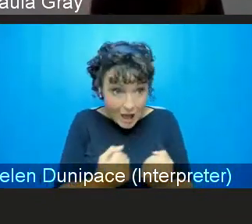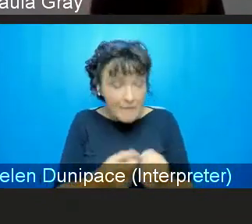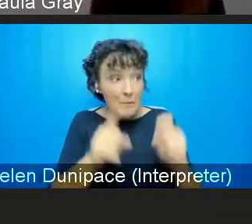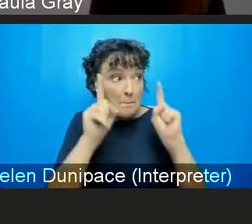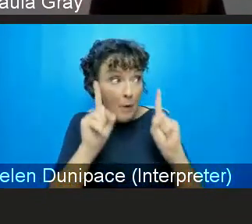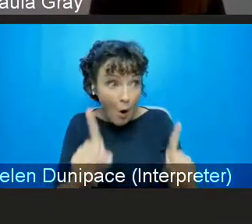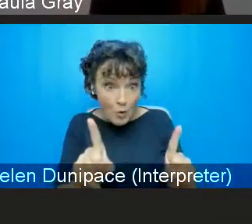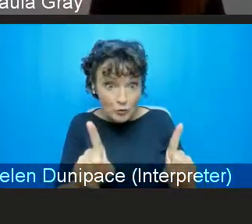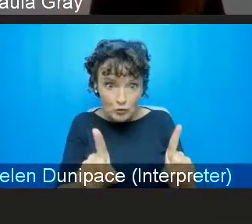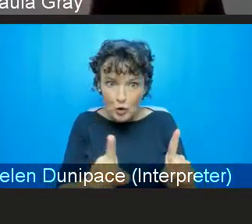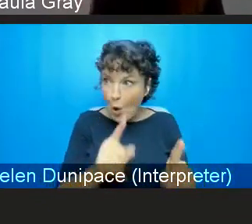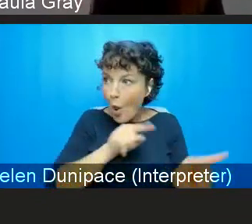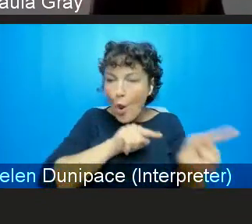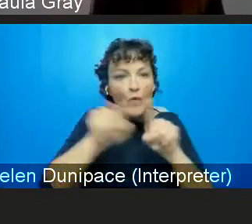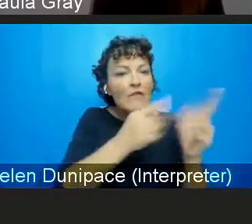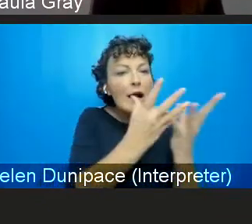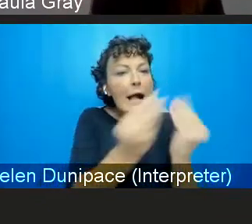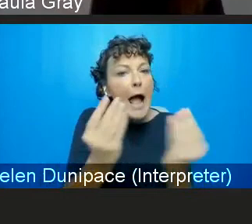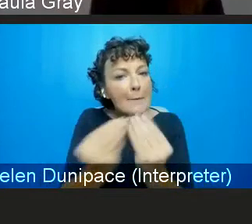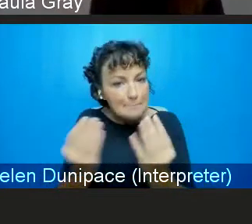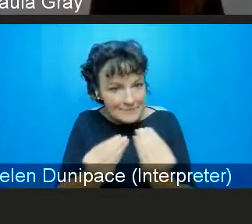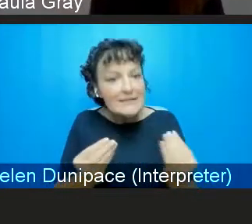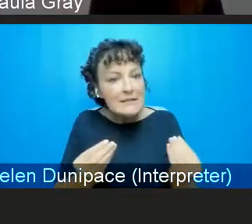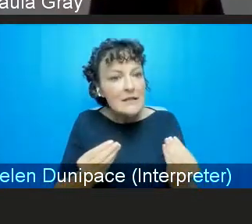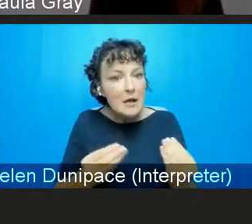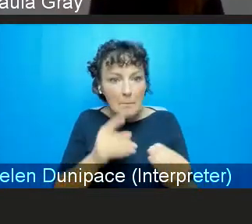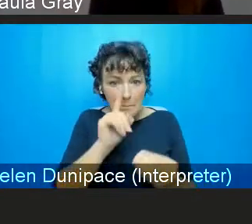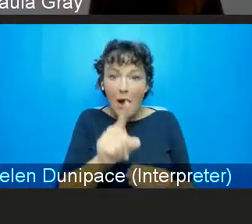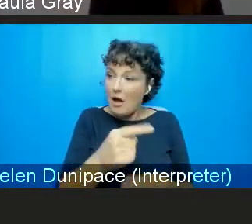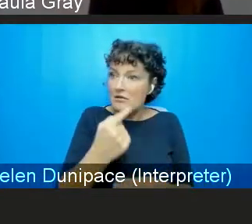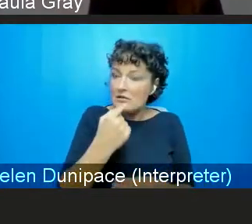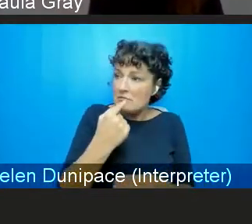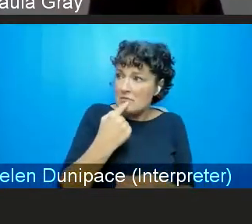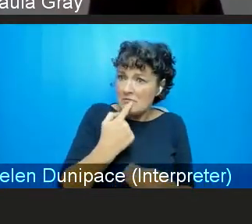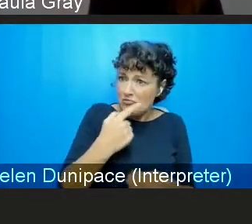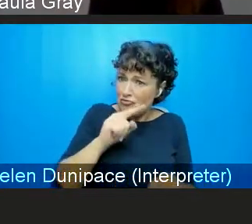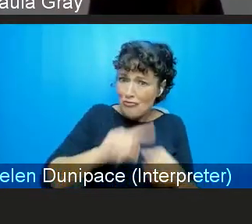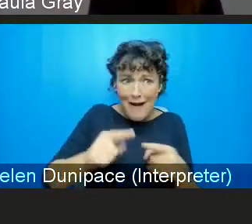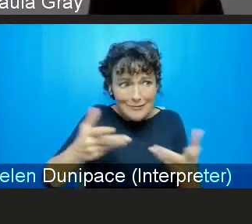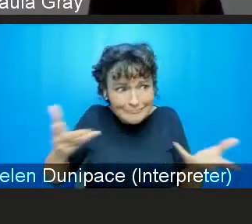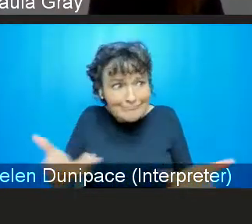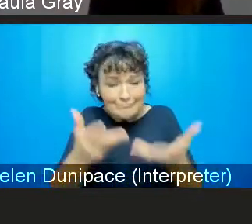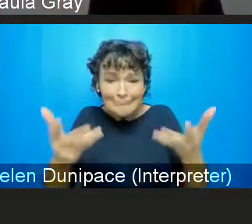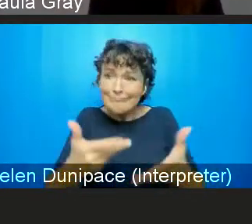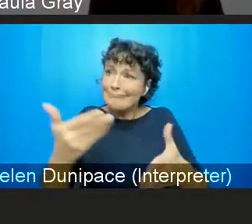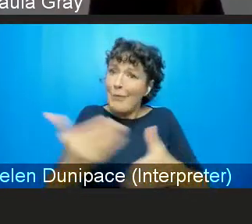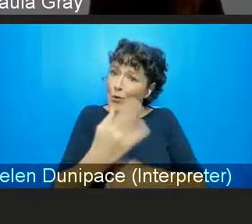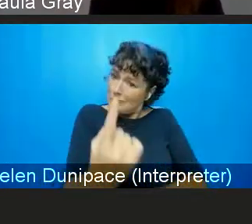haven't considered, that it's very open to come and talk to us about that and make those adjustments.